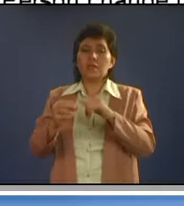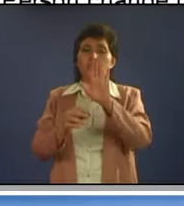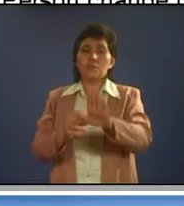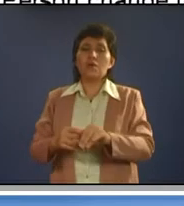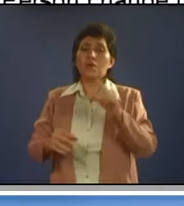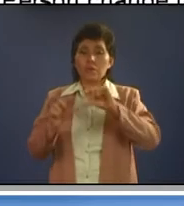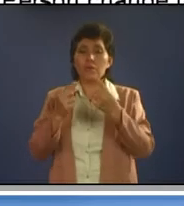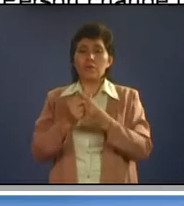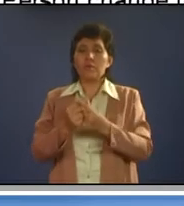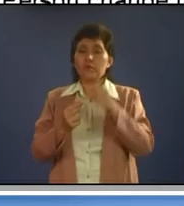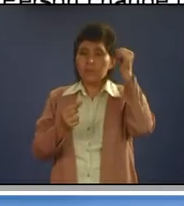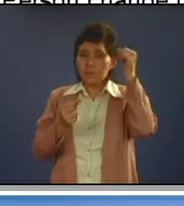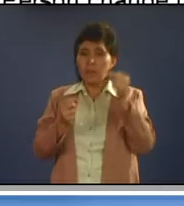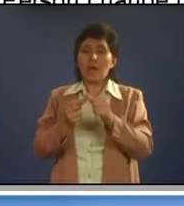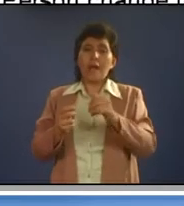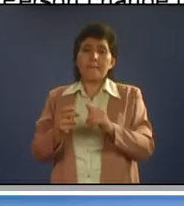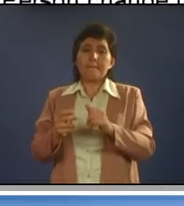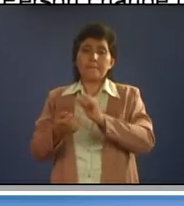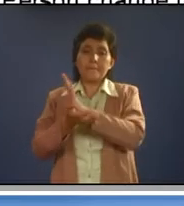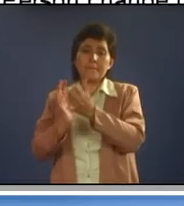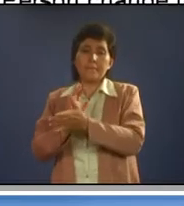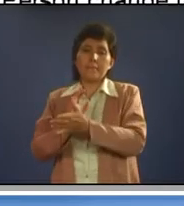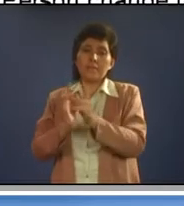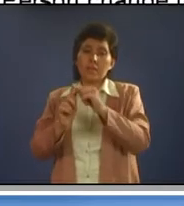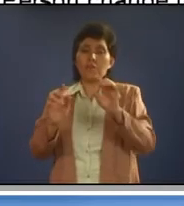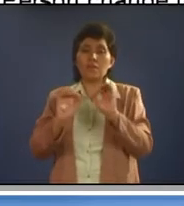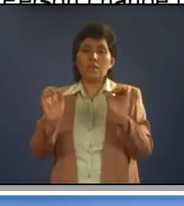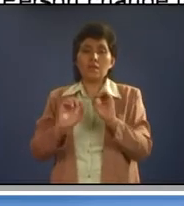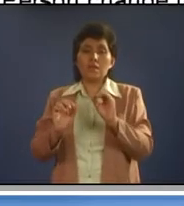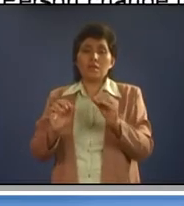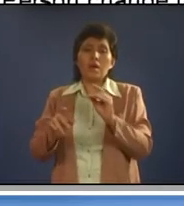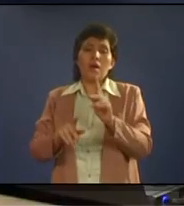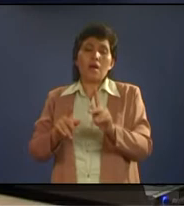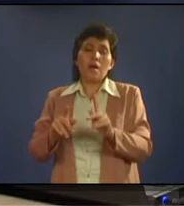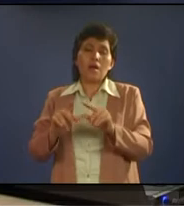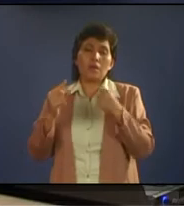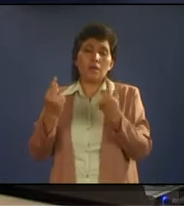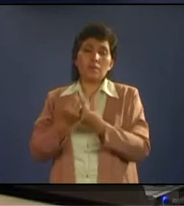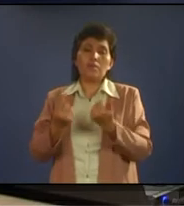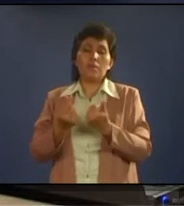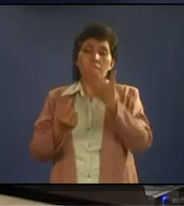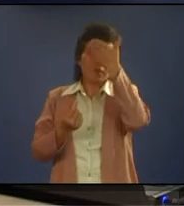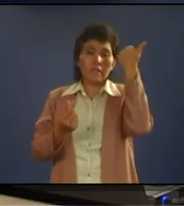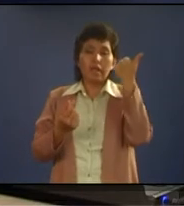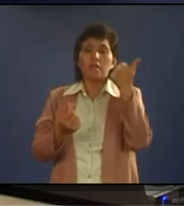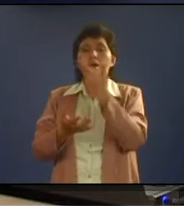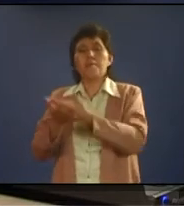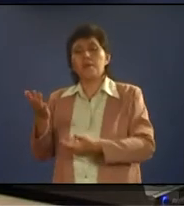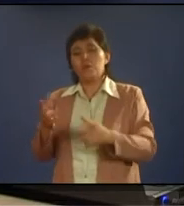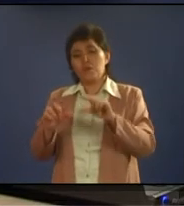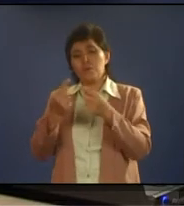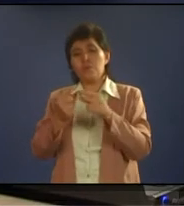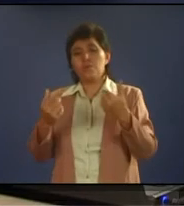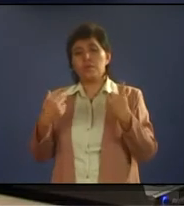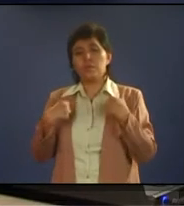group. Now, when you have intergroup, you remind of yourself, I belong to this group, okay? Now, when you don't have other groups to compare, you sometimes forget